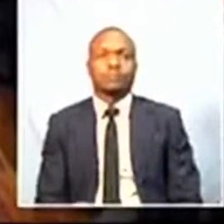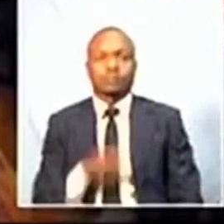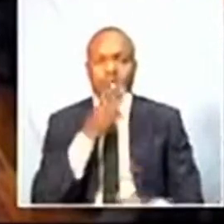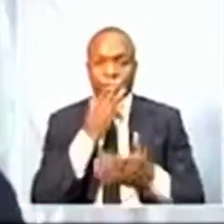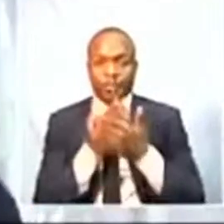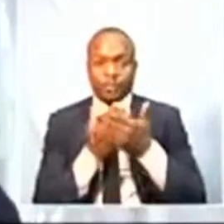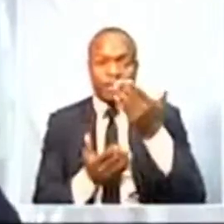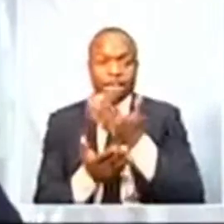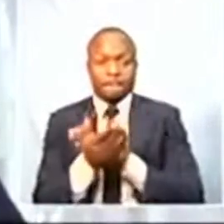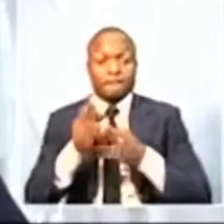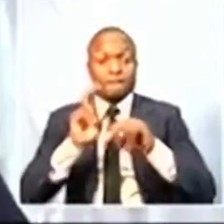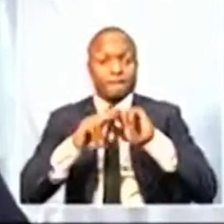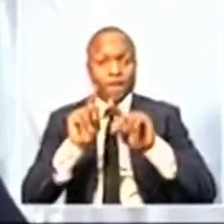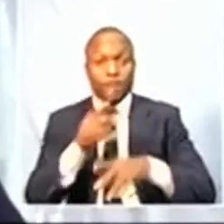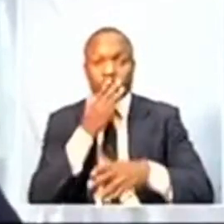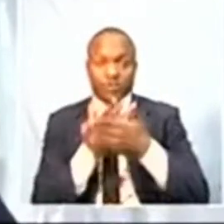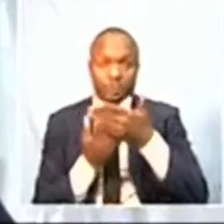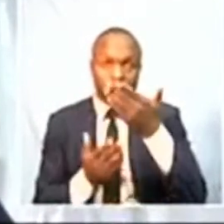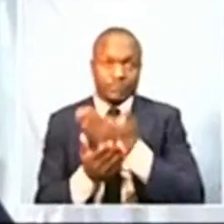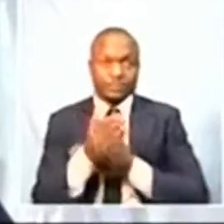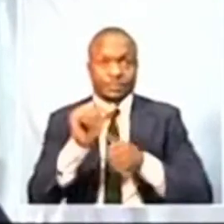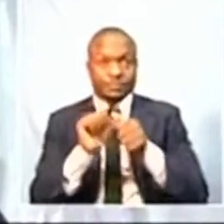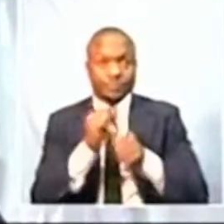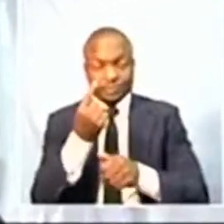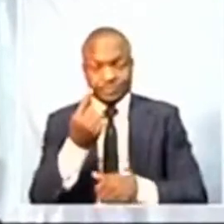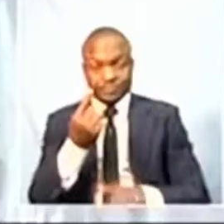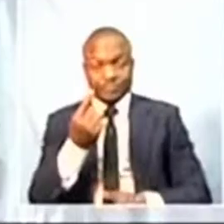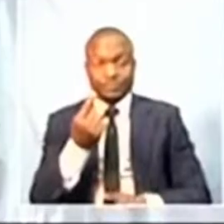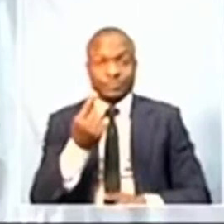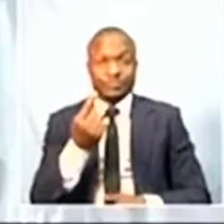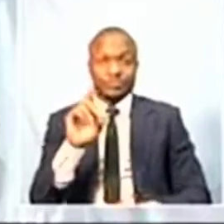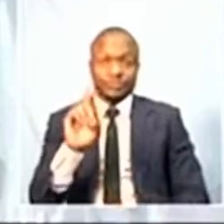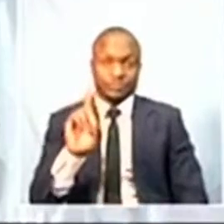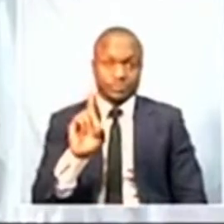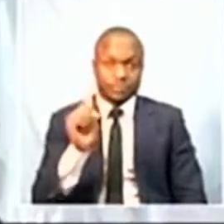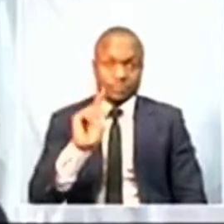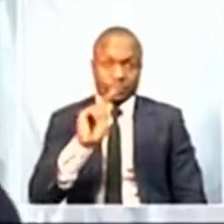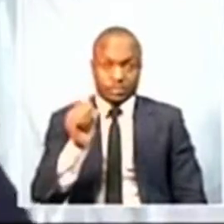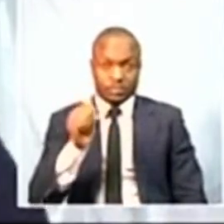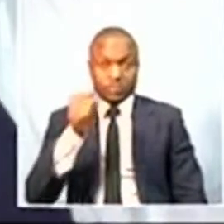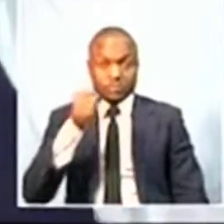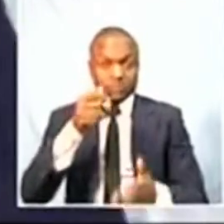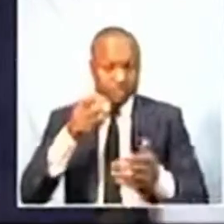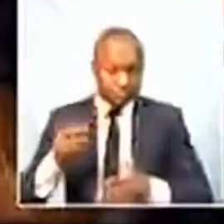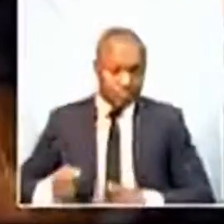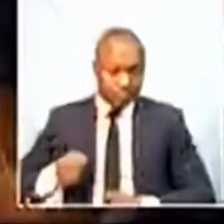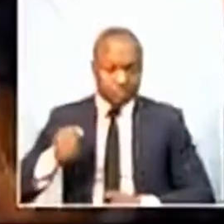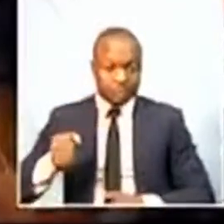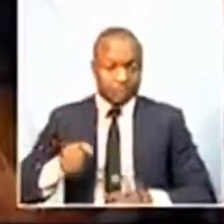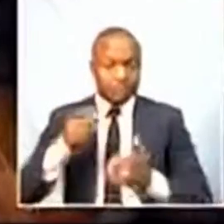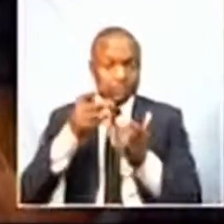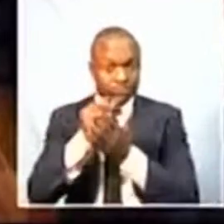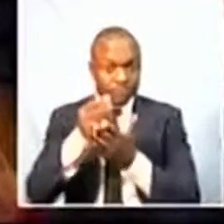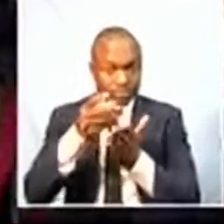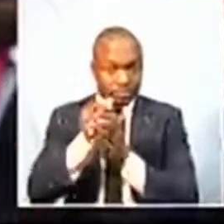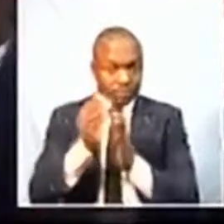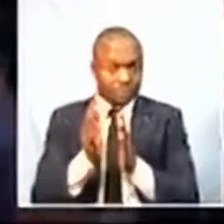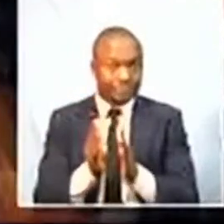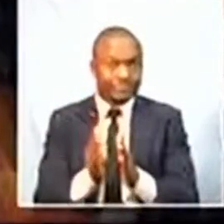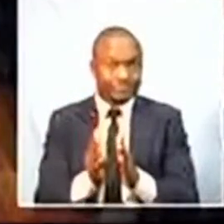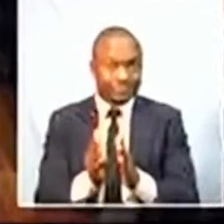Good morning, Chair. Good morning, everyone. I'm Daka Everson, Chief Accountant. Thank you.